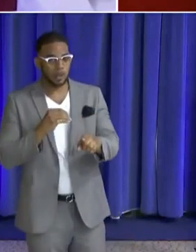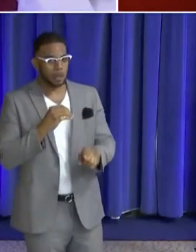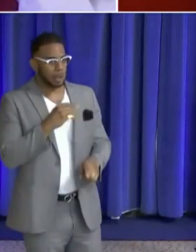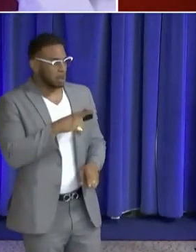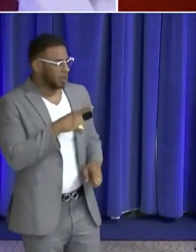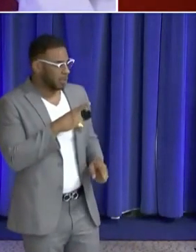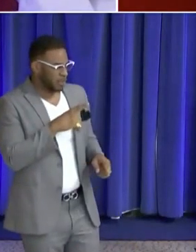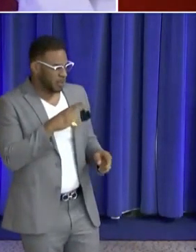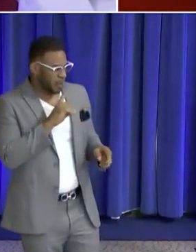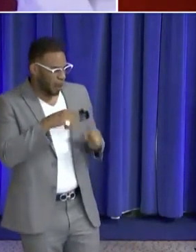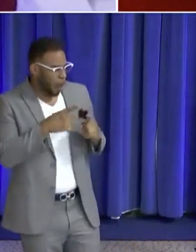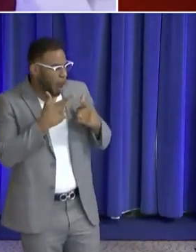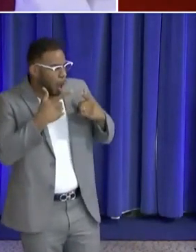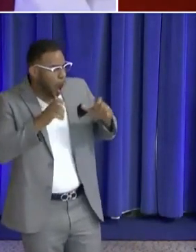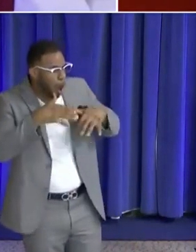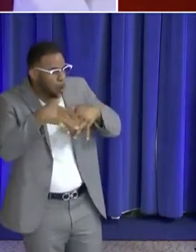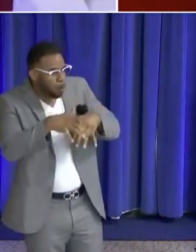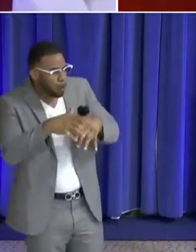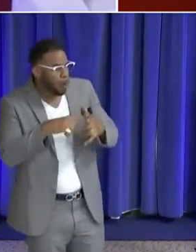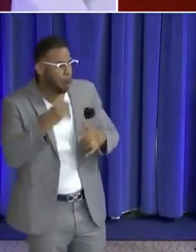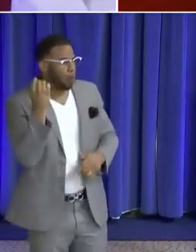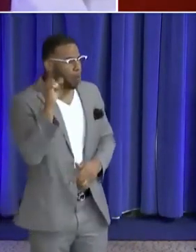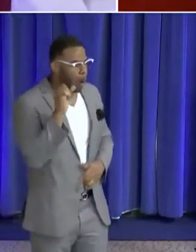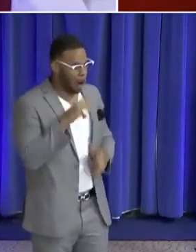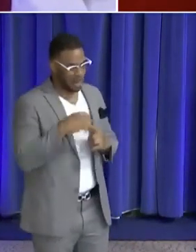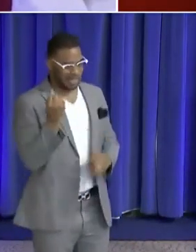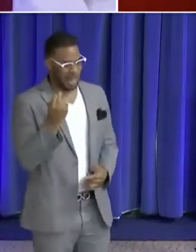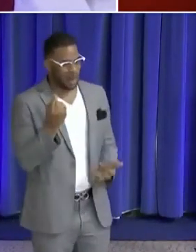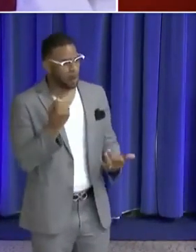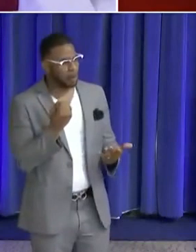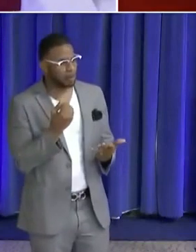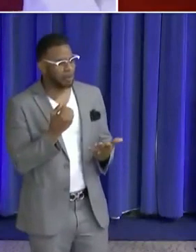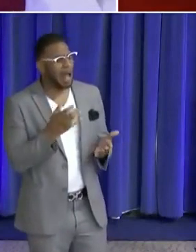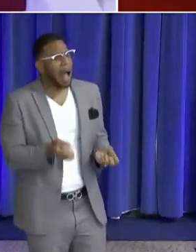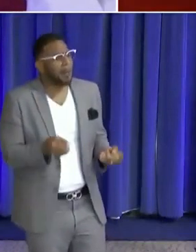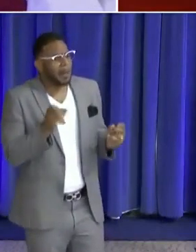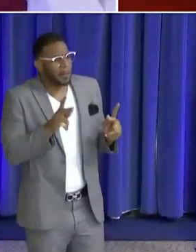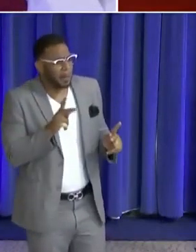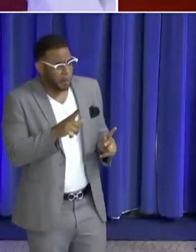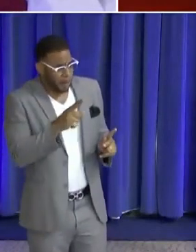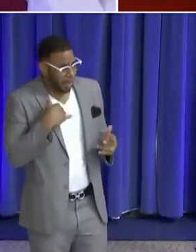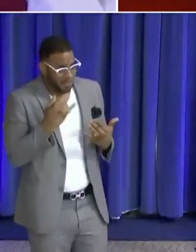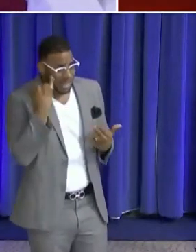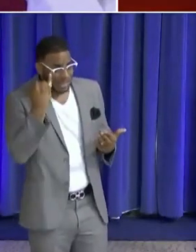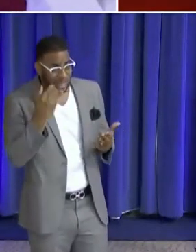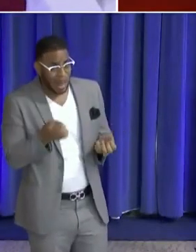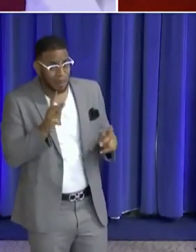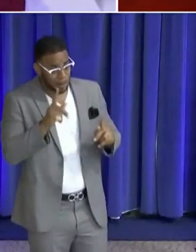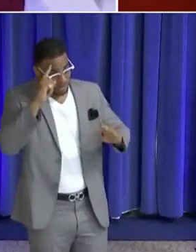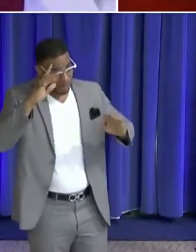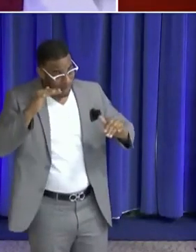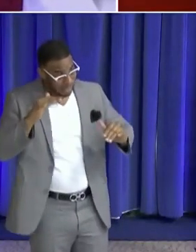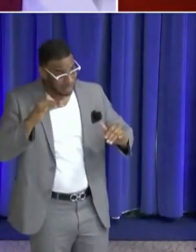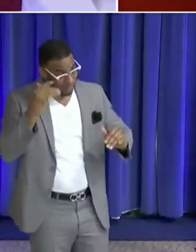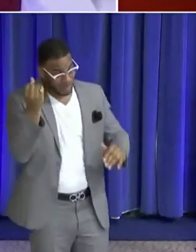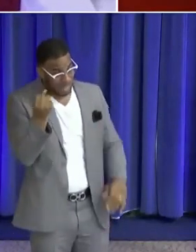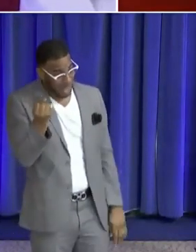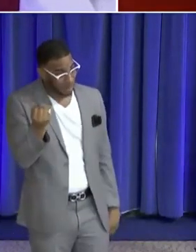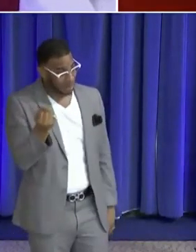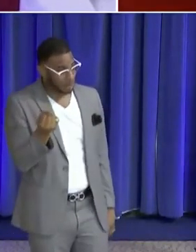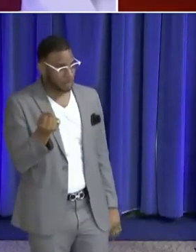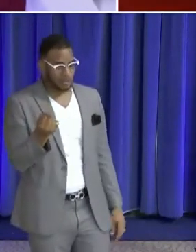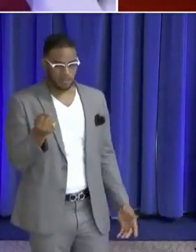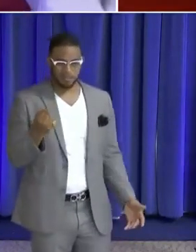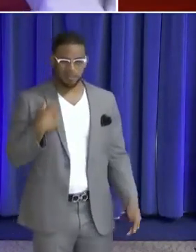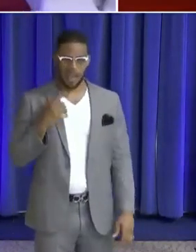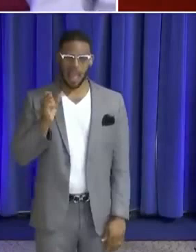protest or on Saturday. How many people, do you have any idea how many people we're expecting? I'll ask